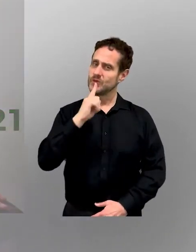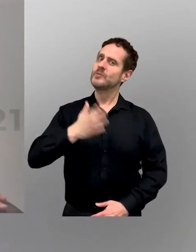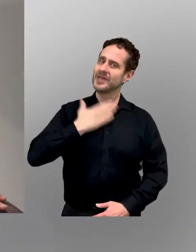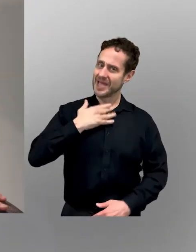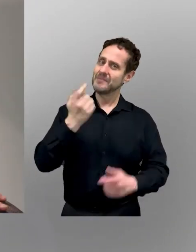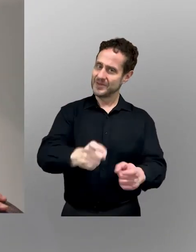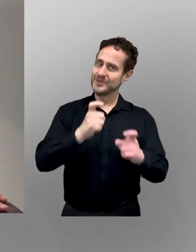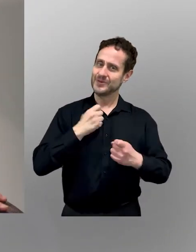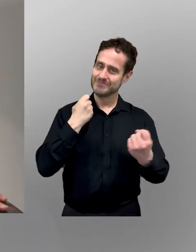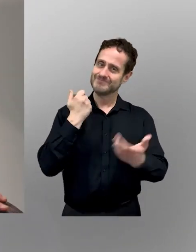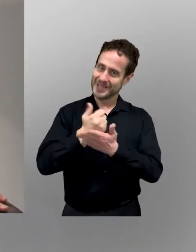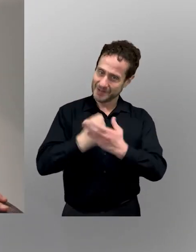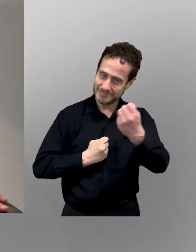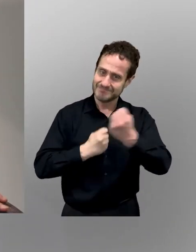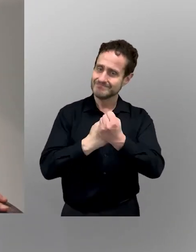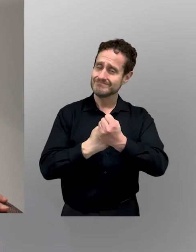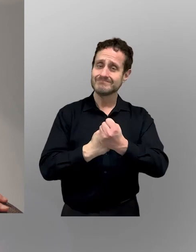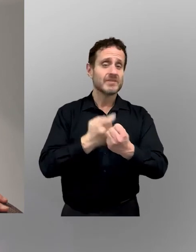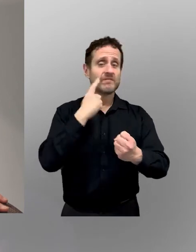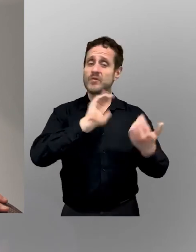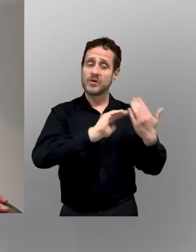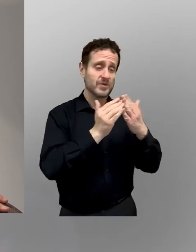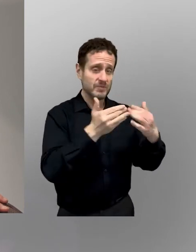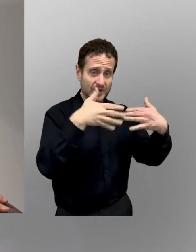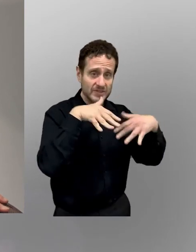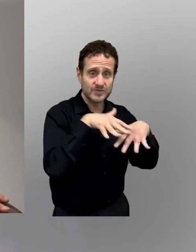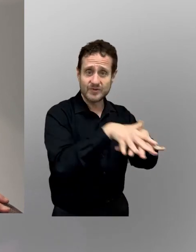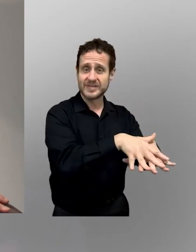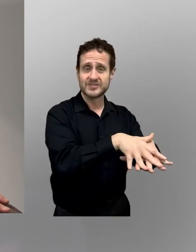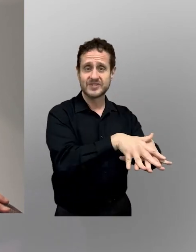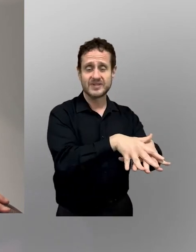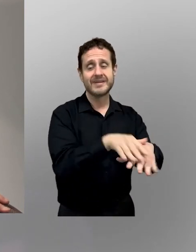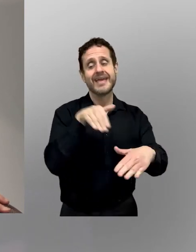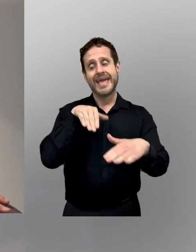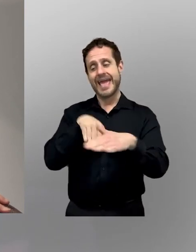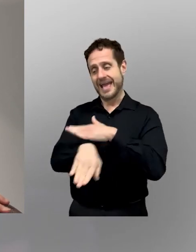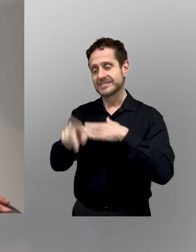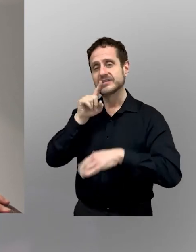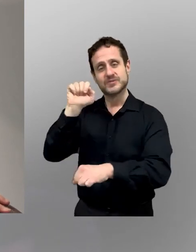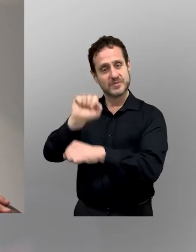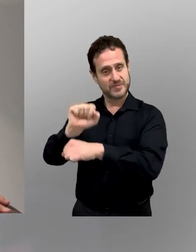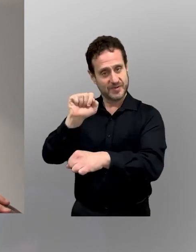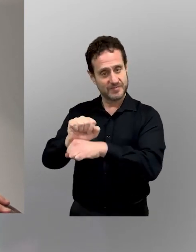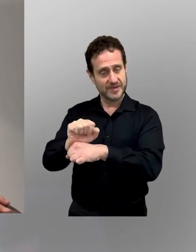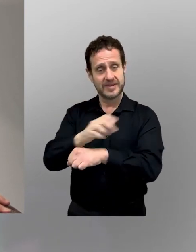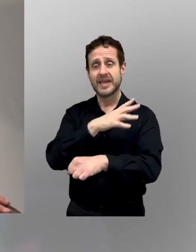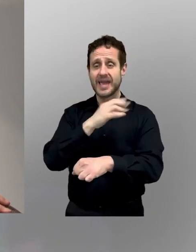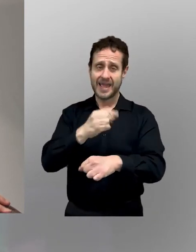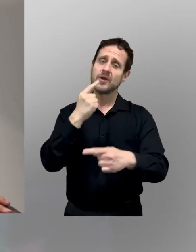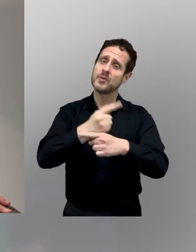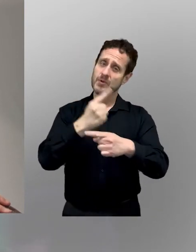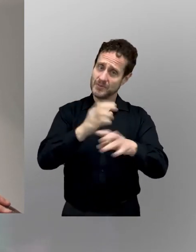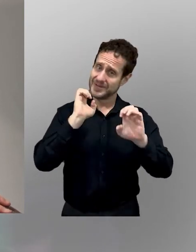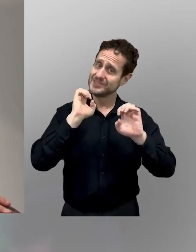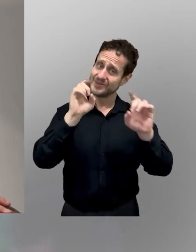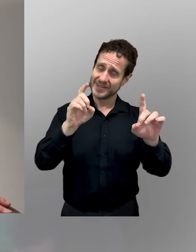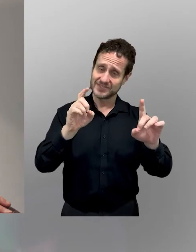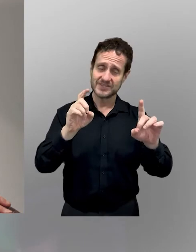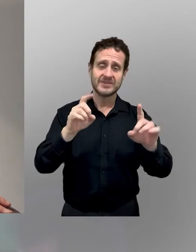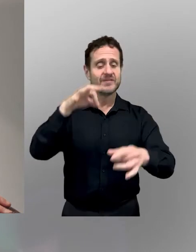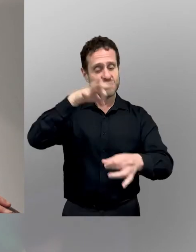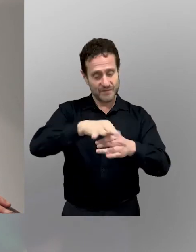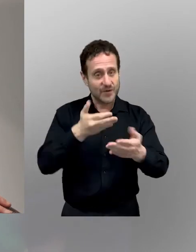779-204-7221. You'll be glad you did. Whether it's for community integration, access to employment, and